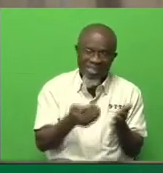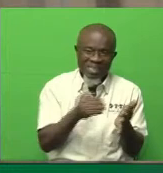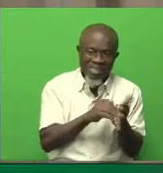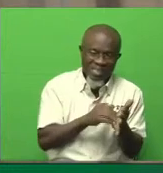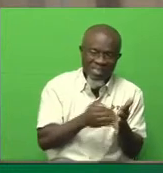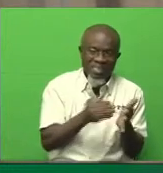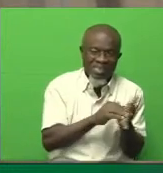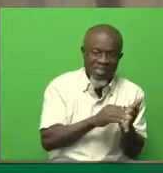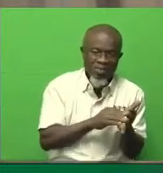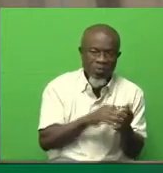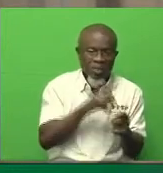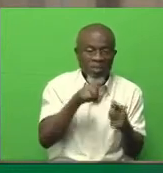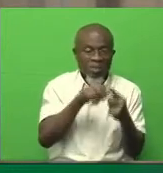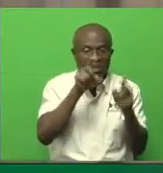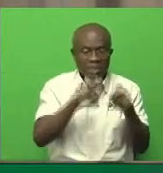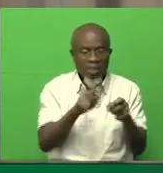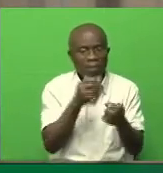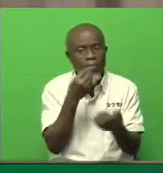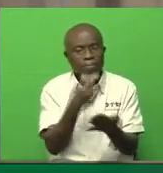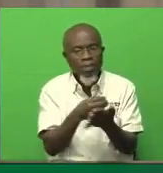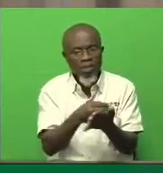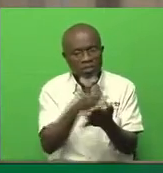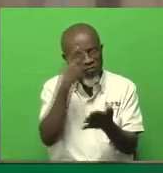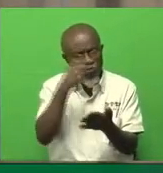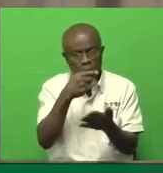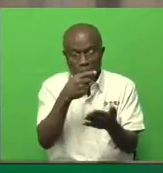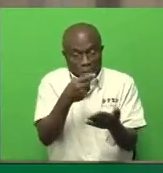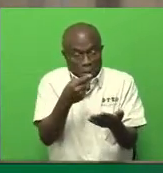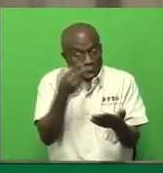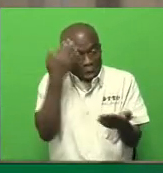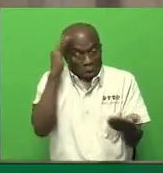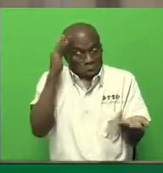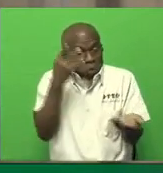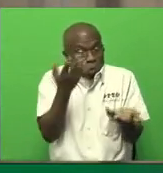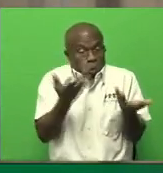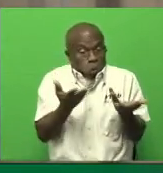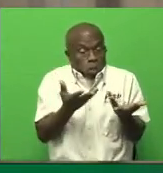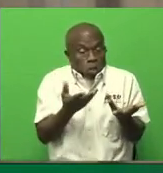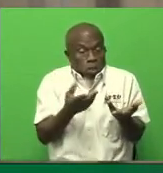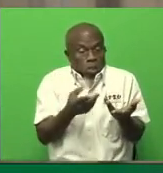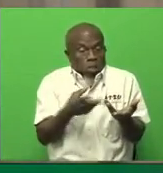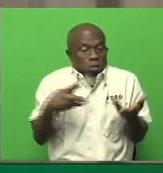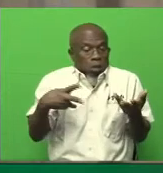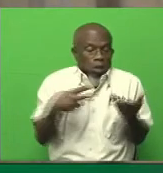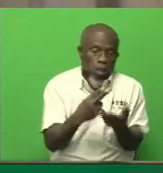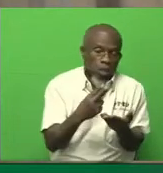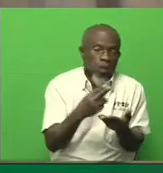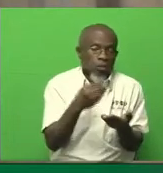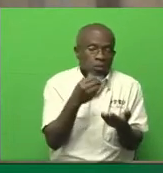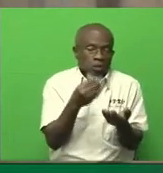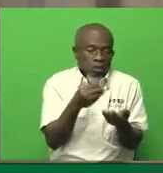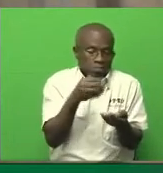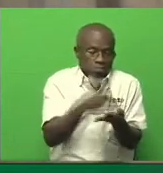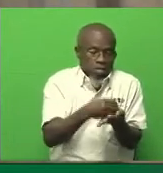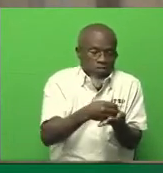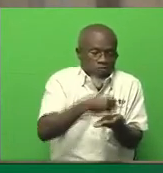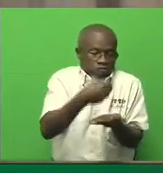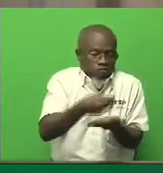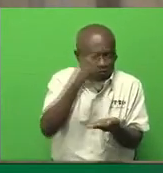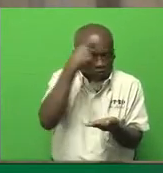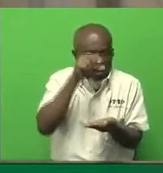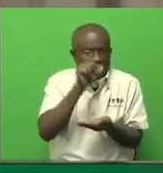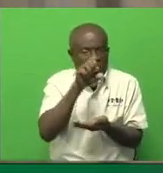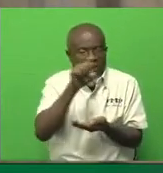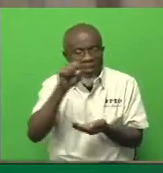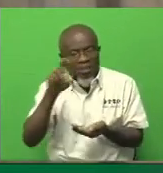student Support Services there was a hotline that was launched for the national the national student hotline to